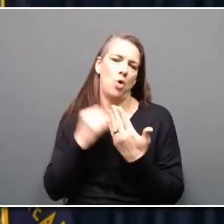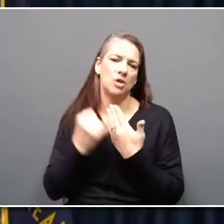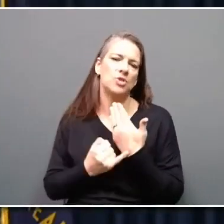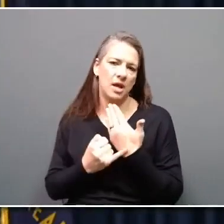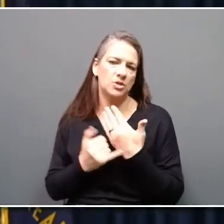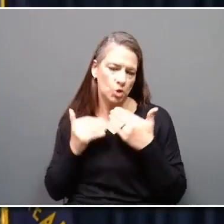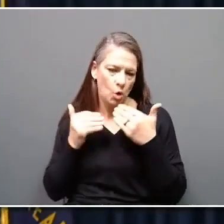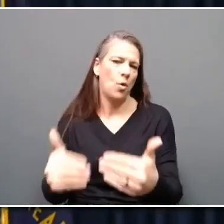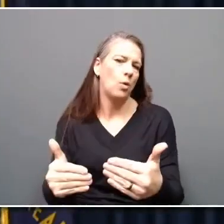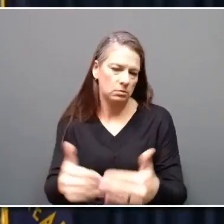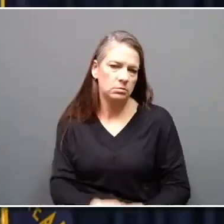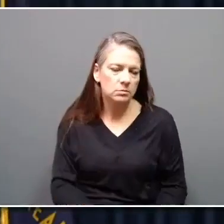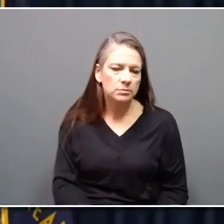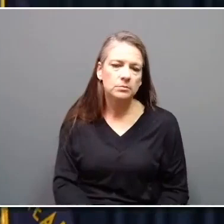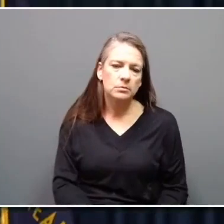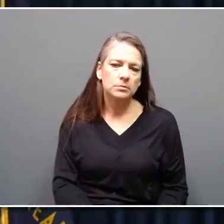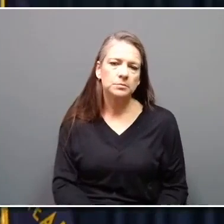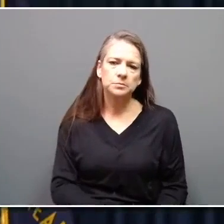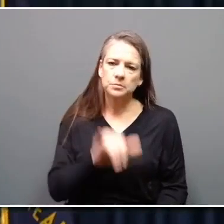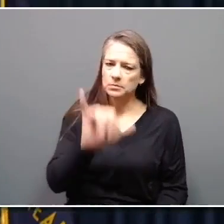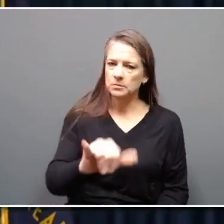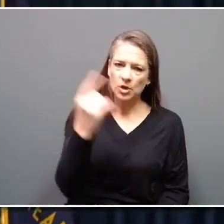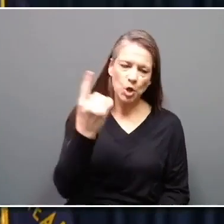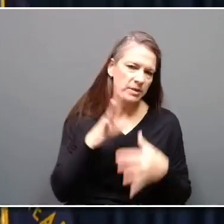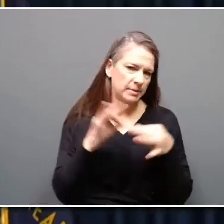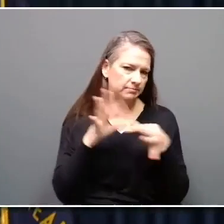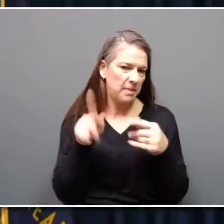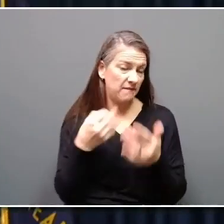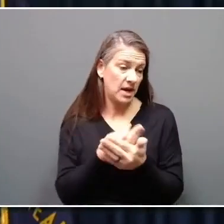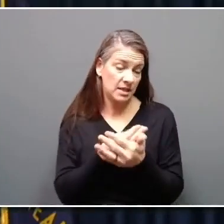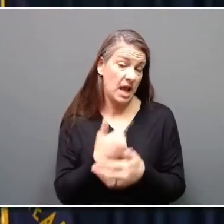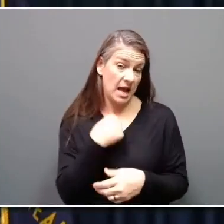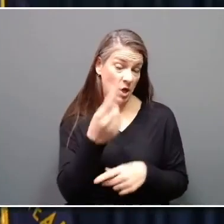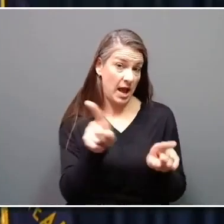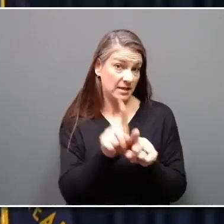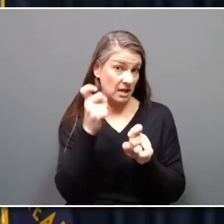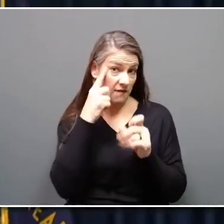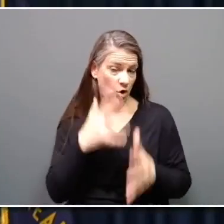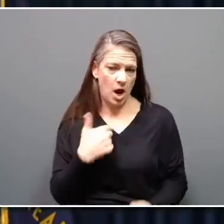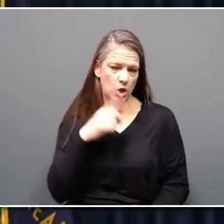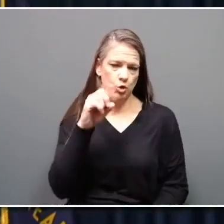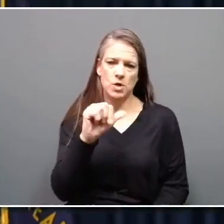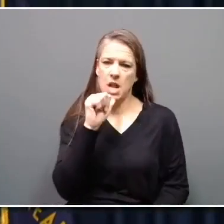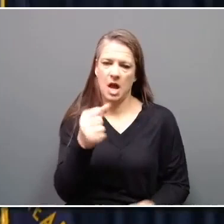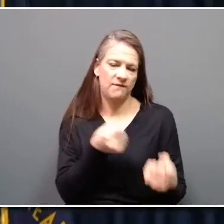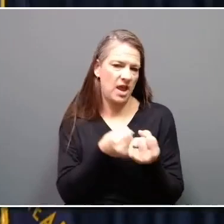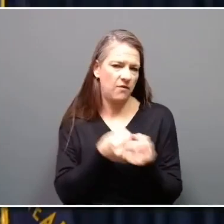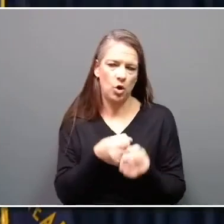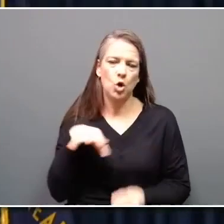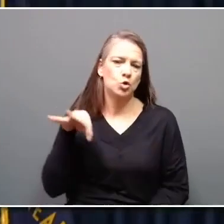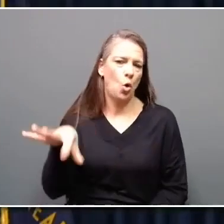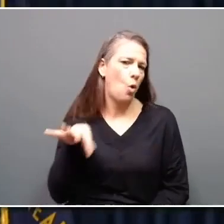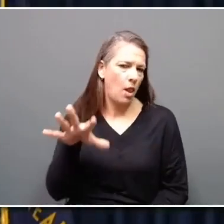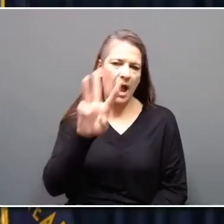forward. So that's always been in talks about the financing. I can tell you as governor, I do not favor tolling the I-69